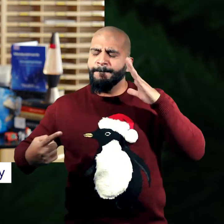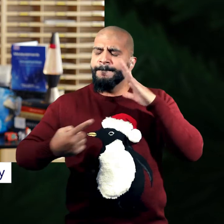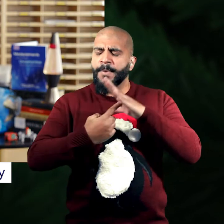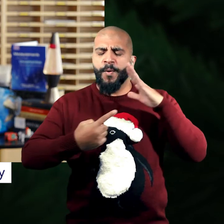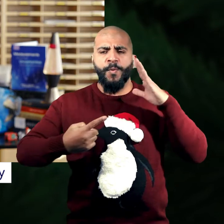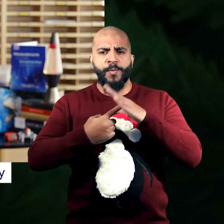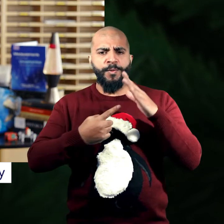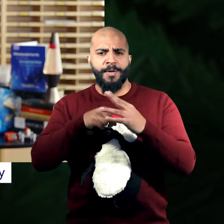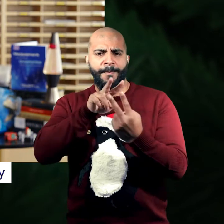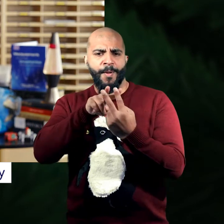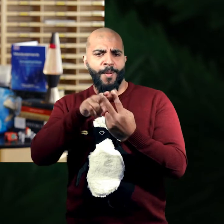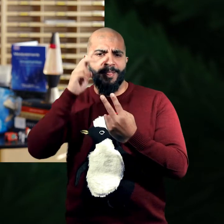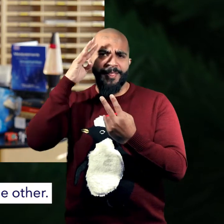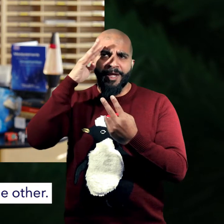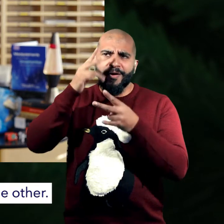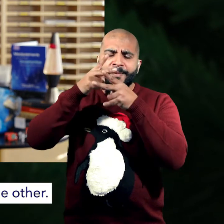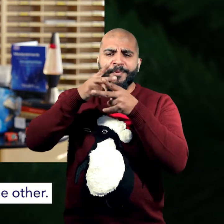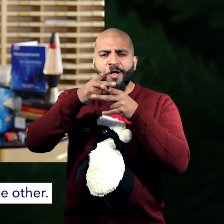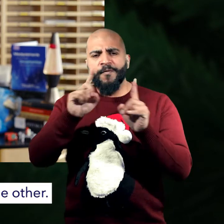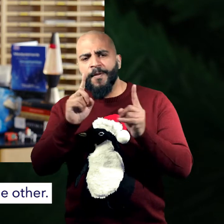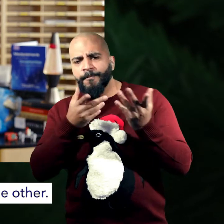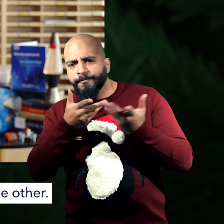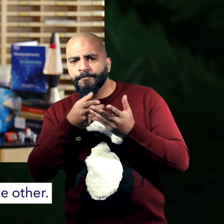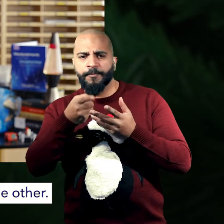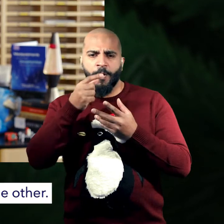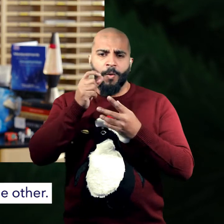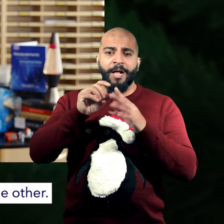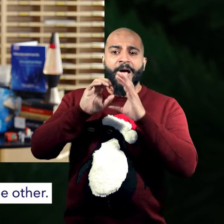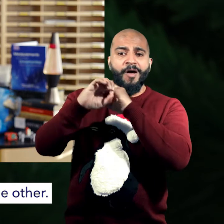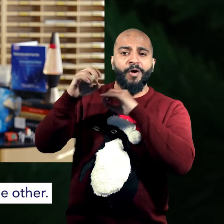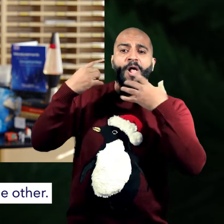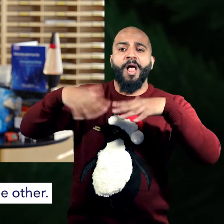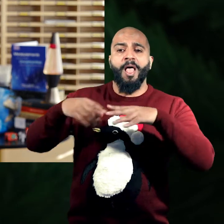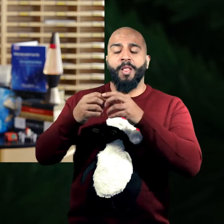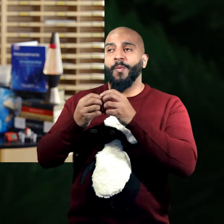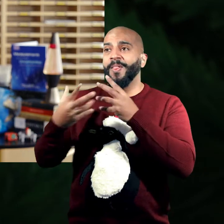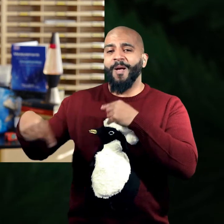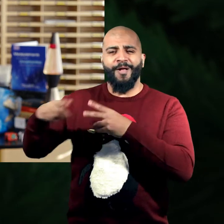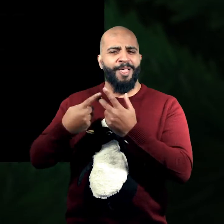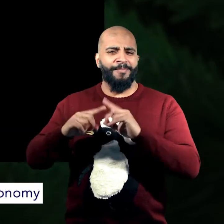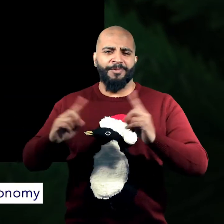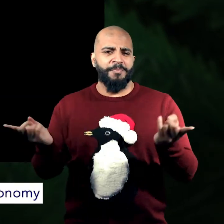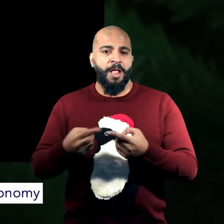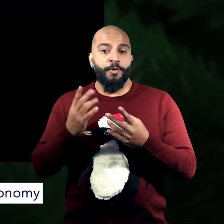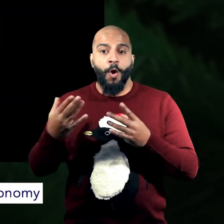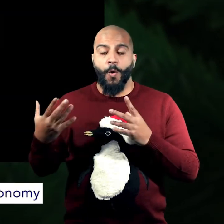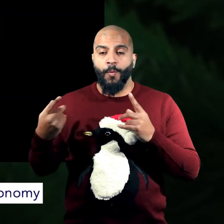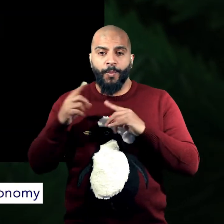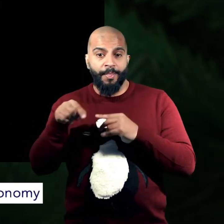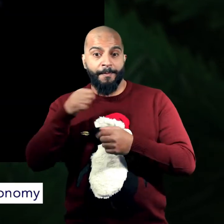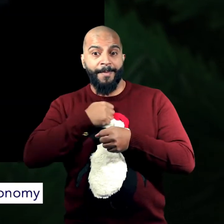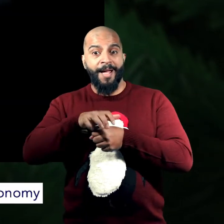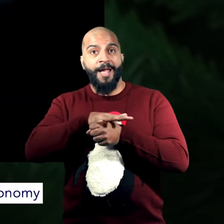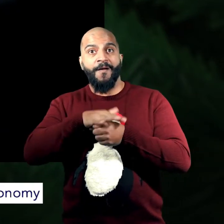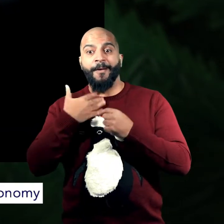both very, very important. One type of astronomy doesn't happen without the other. So that might